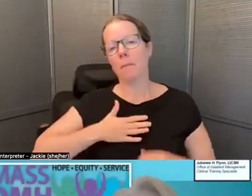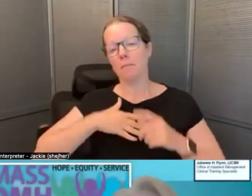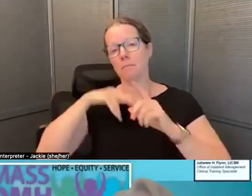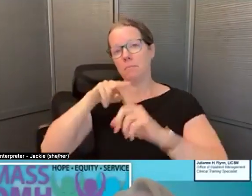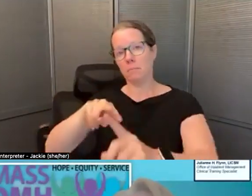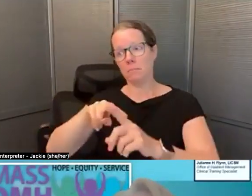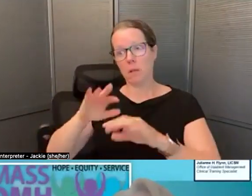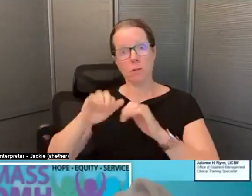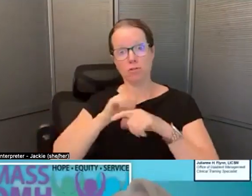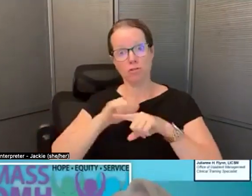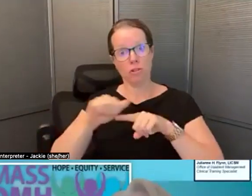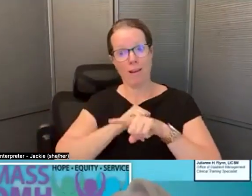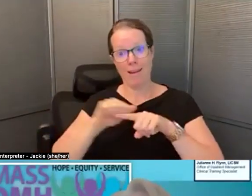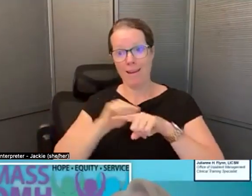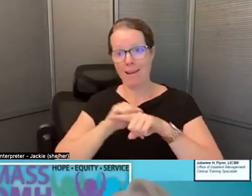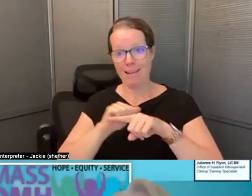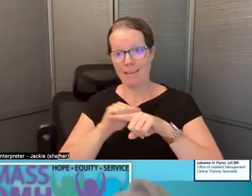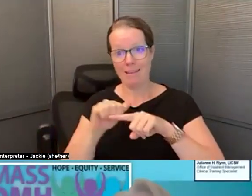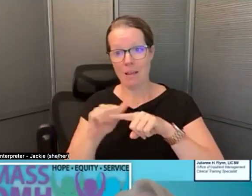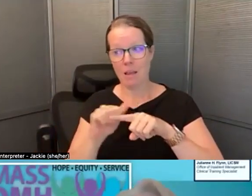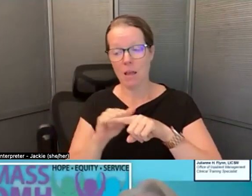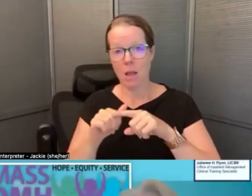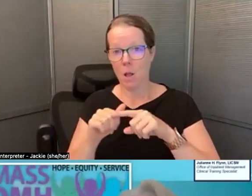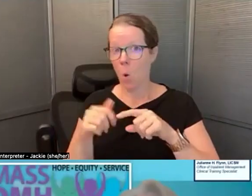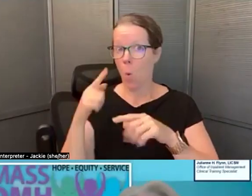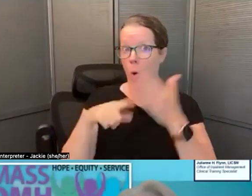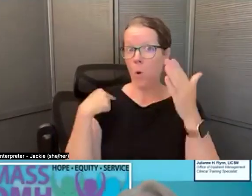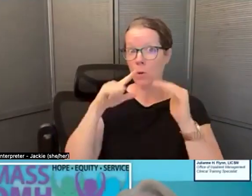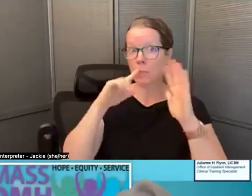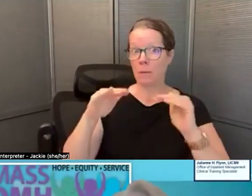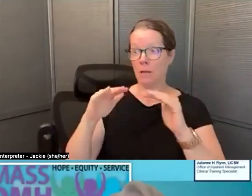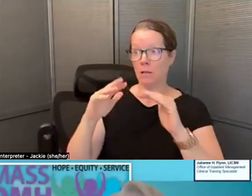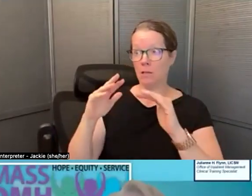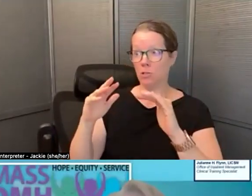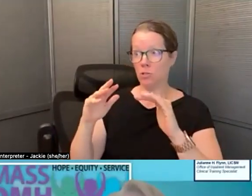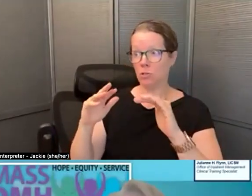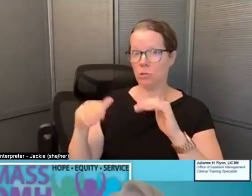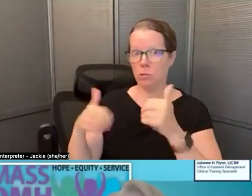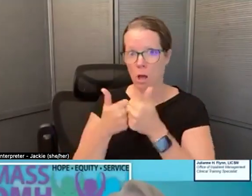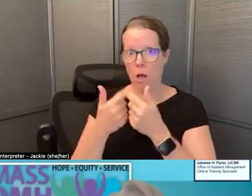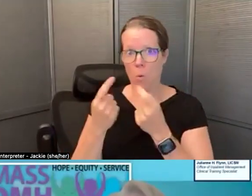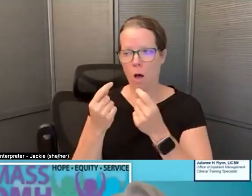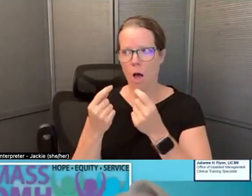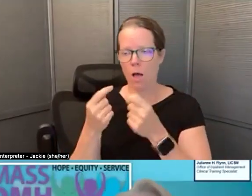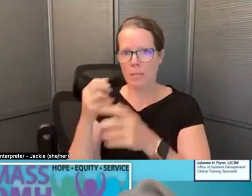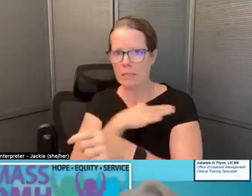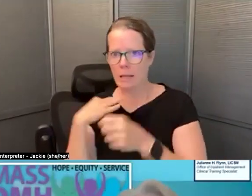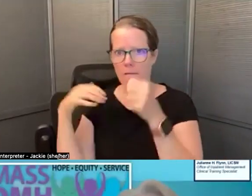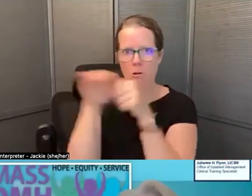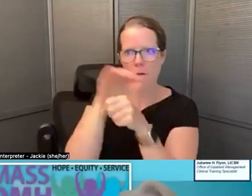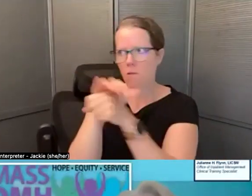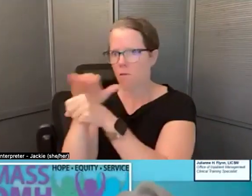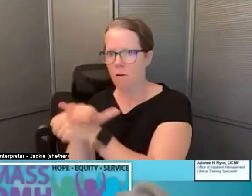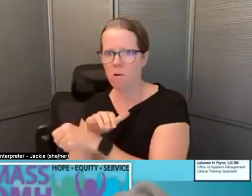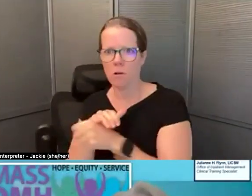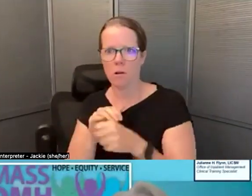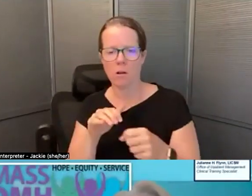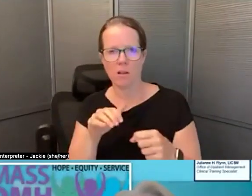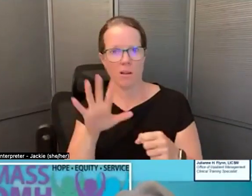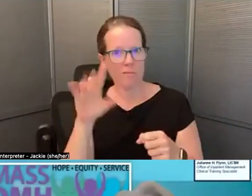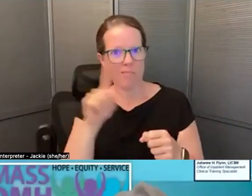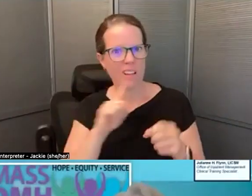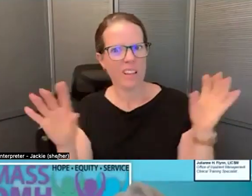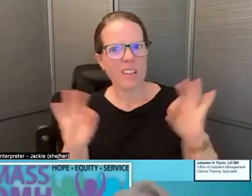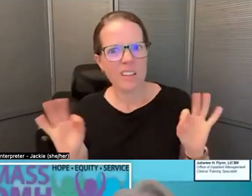challenge was staffing. Absolutely. And it turned out to be a non-issue, and buy-in, initial buy-in,